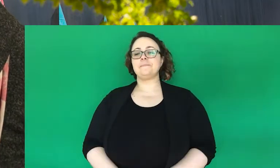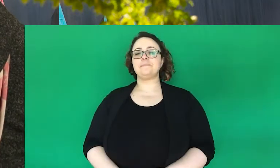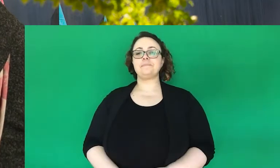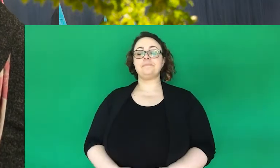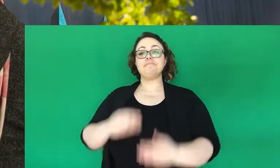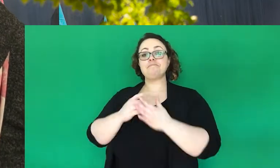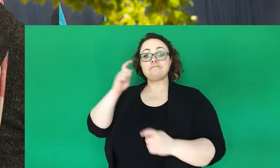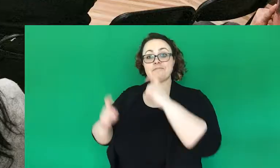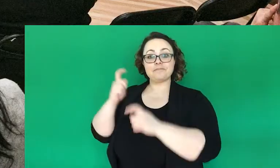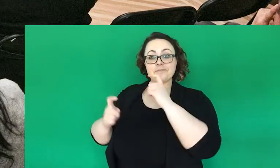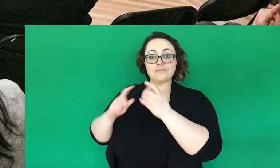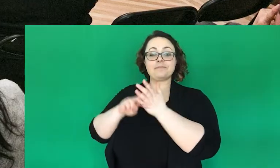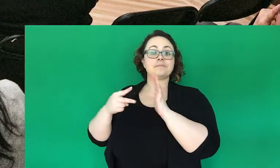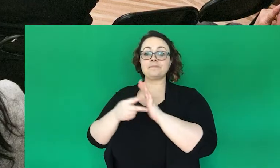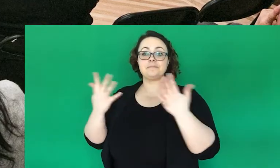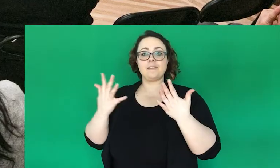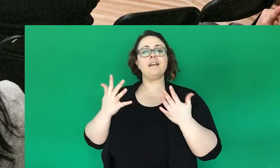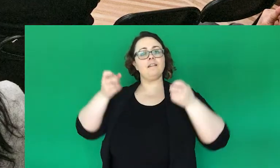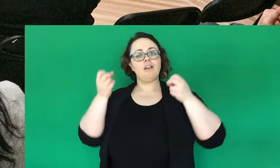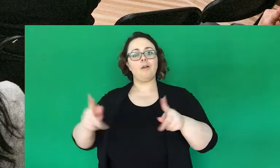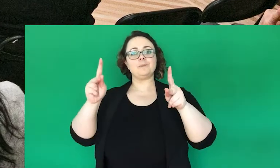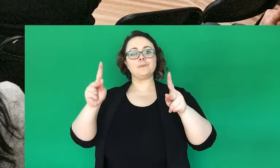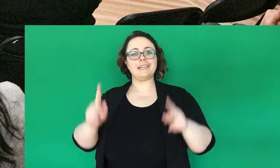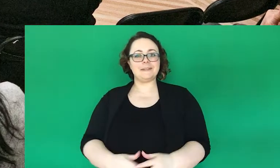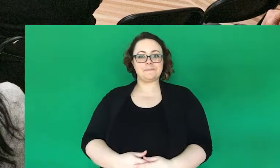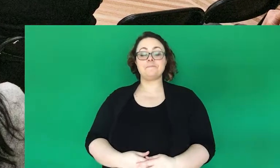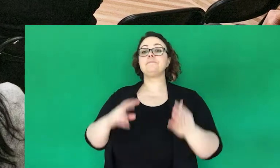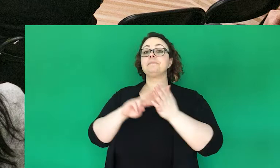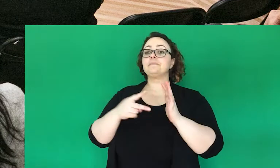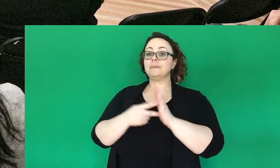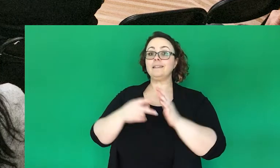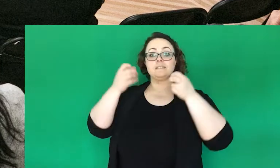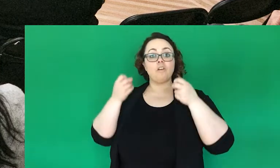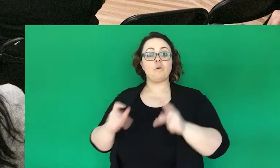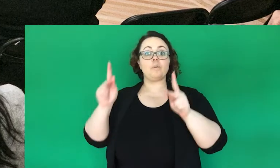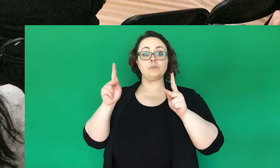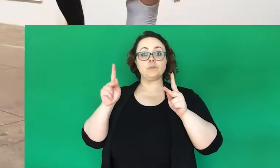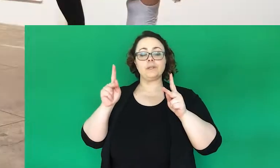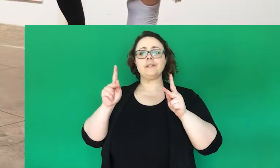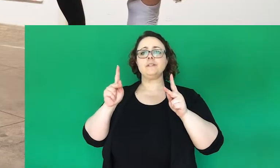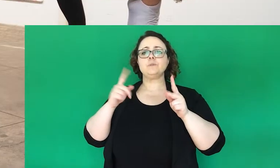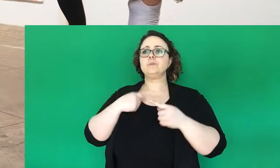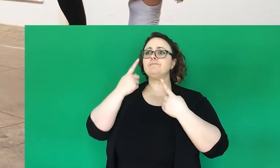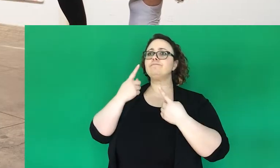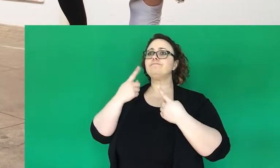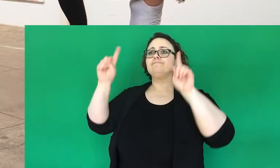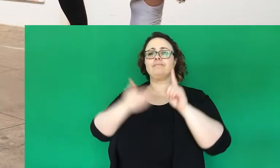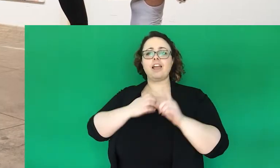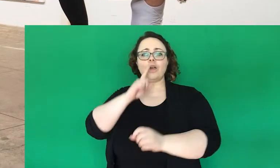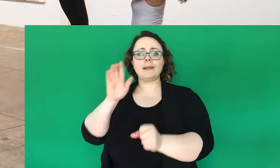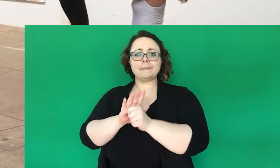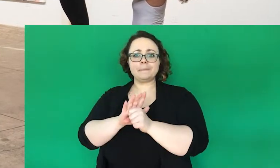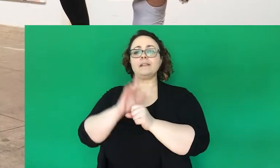means to me. Philanthropy means opportunity. It means the opportunity to live up